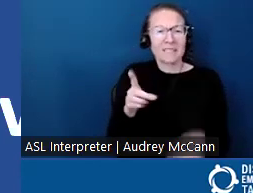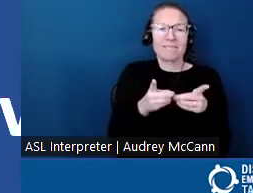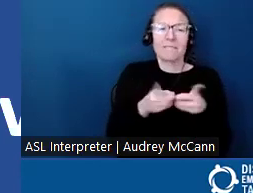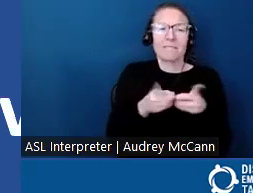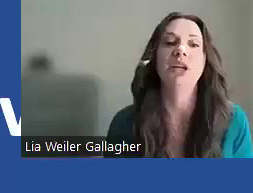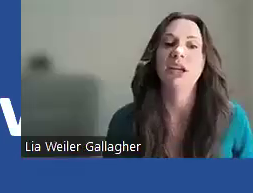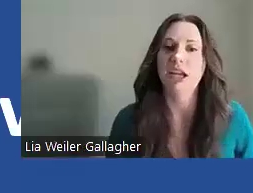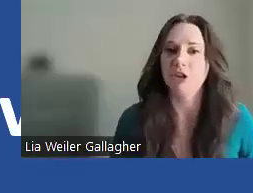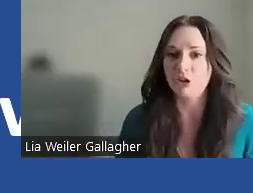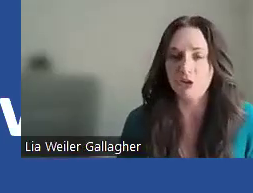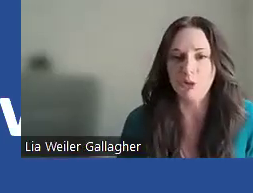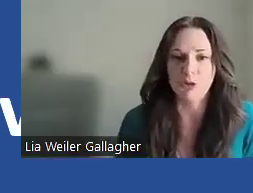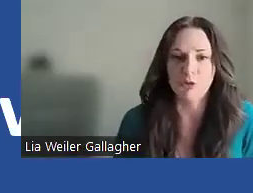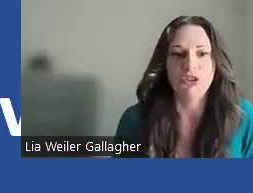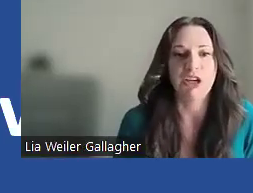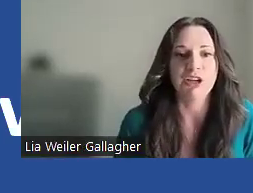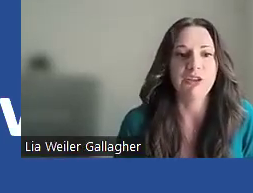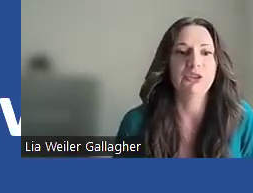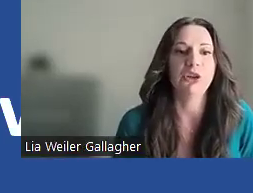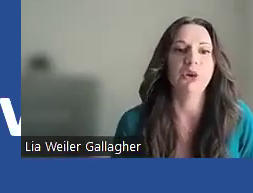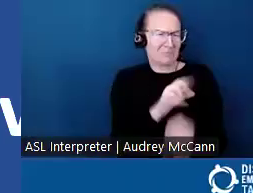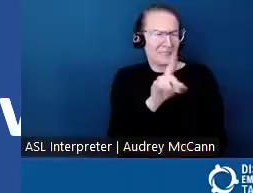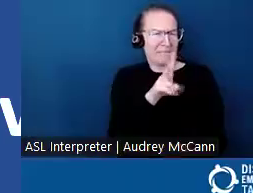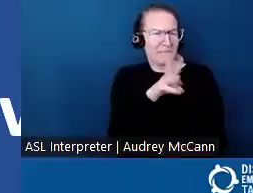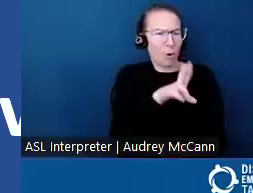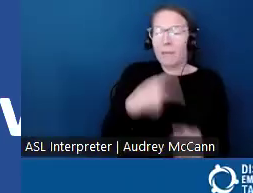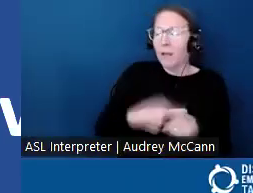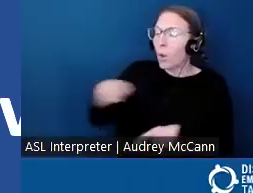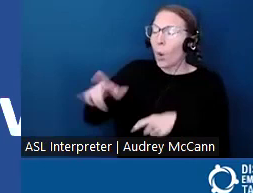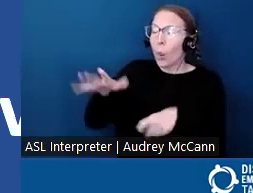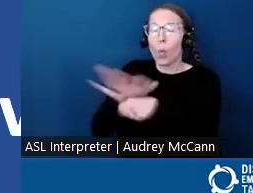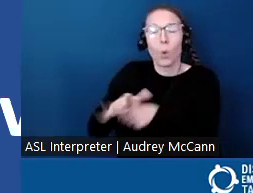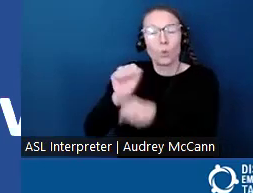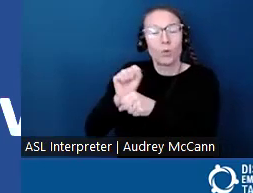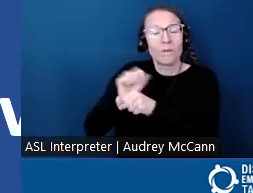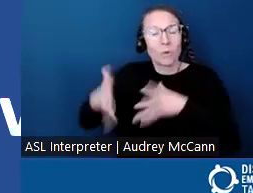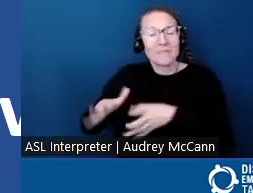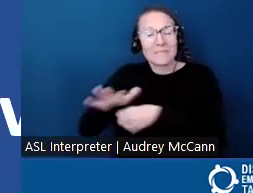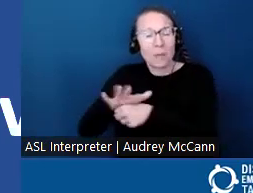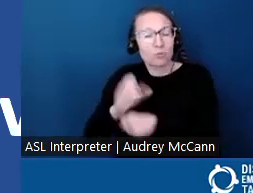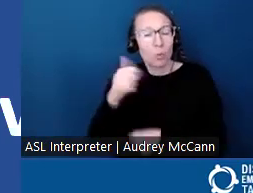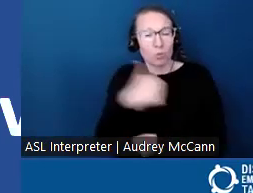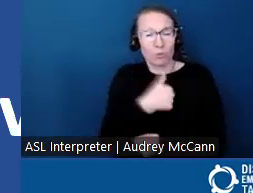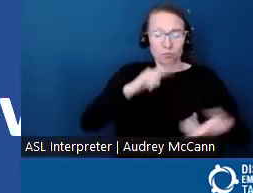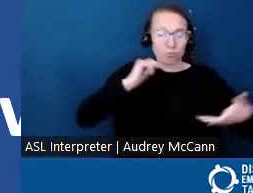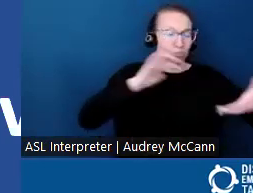in Colorado, and our local workforce areas. So we are each partnered with our local DVR office